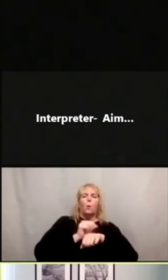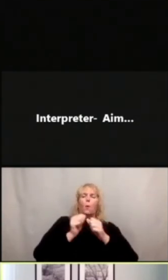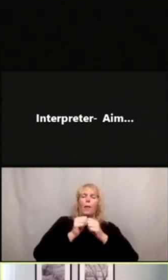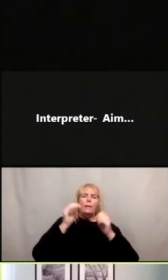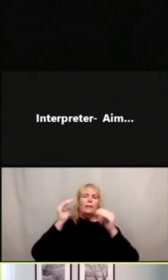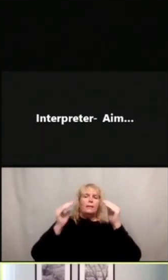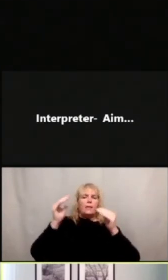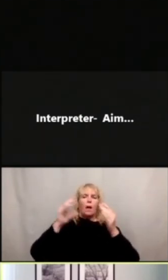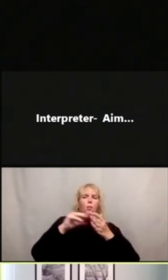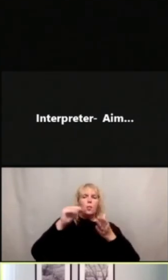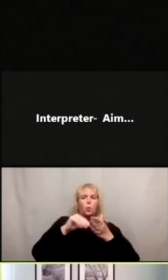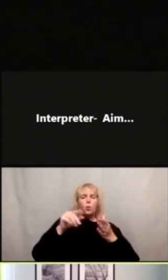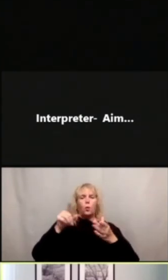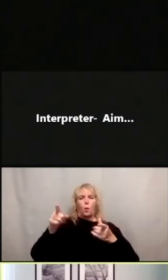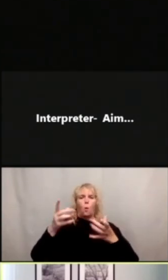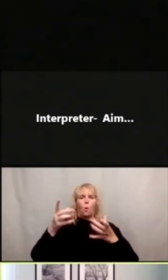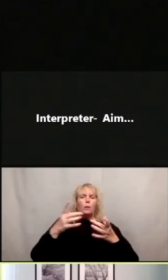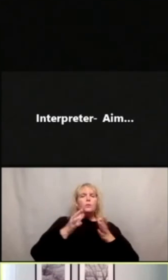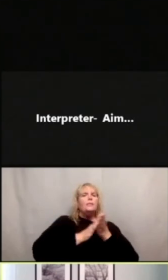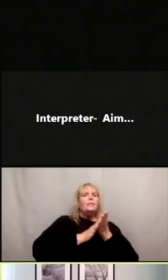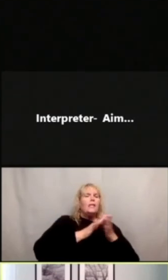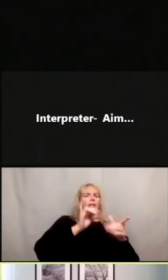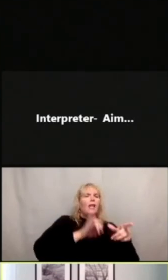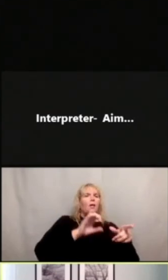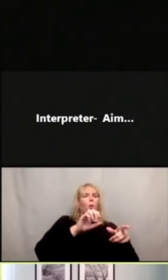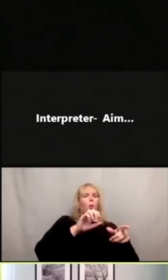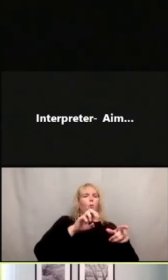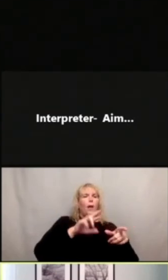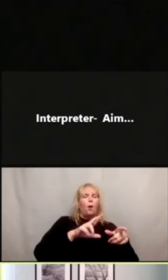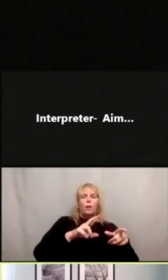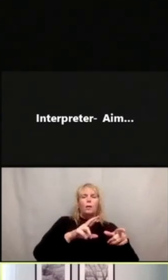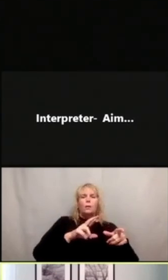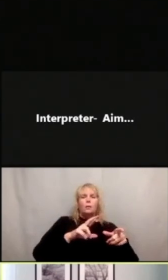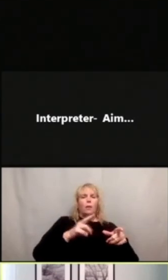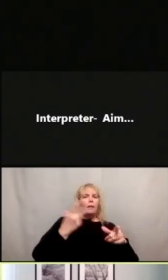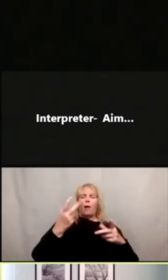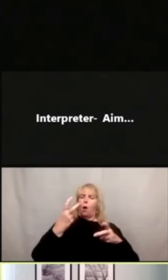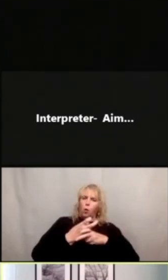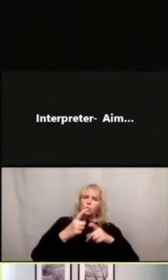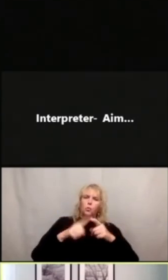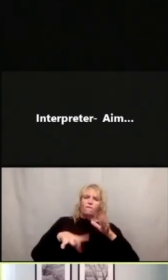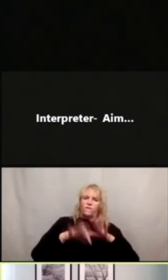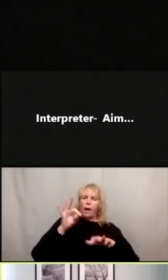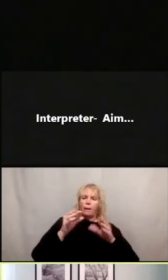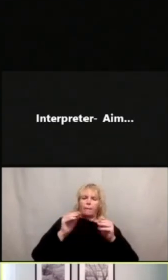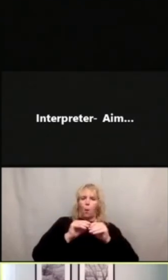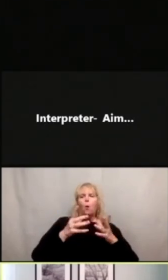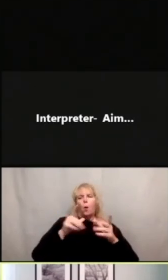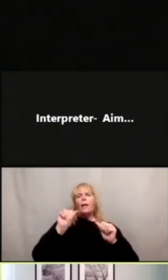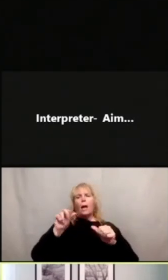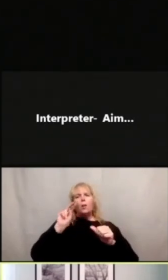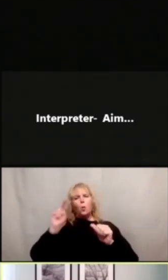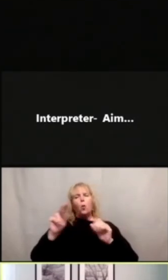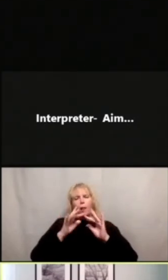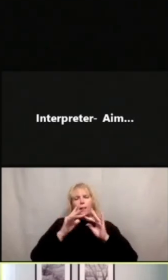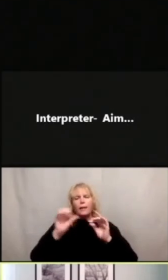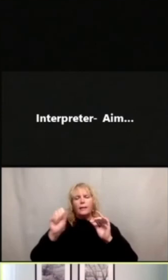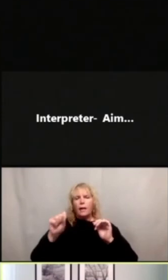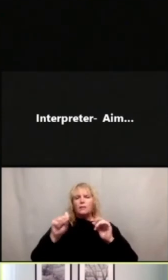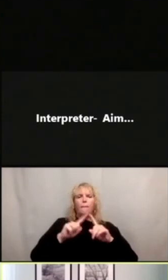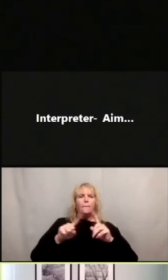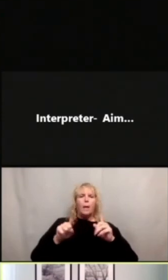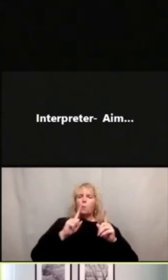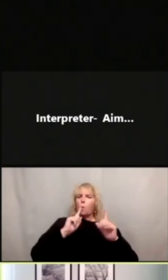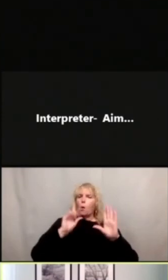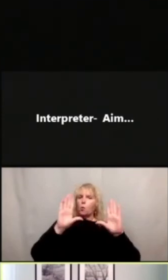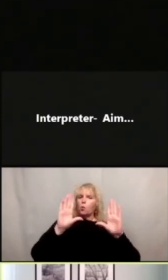who's interested in a particular career, but it's very hard for them to find out more. We obviously have online resources, but what another great